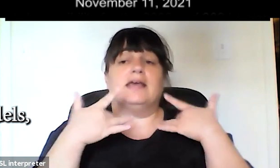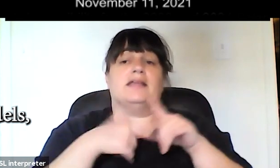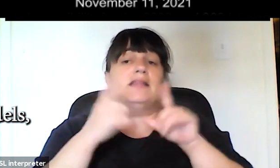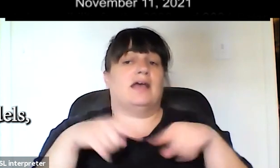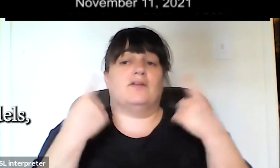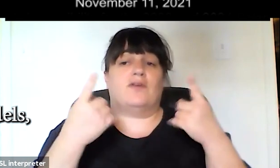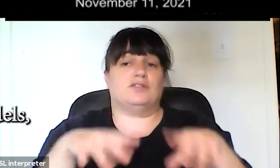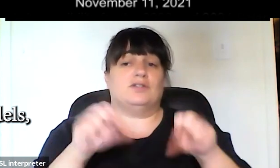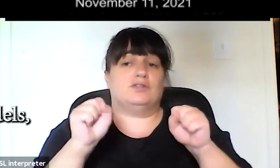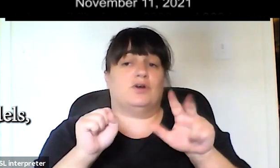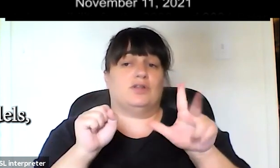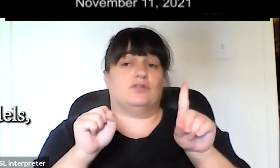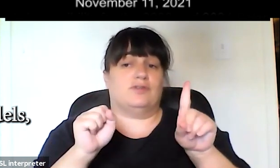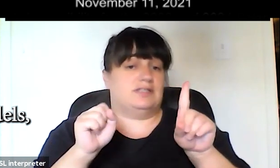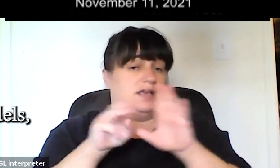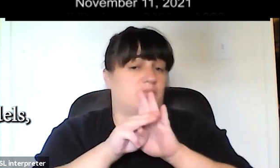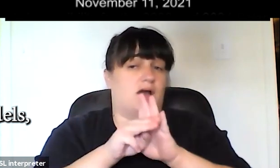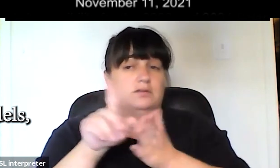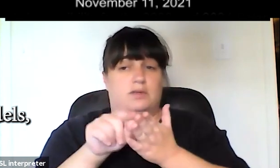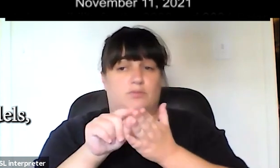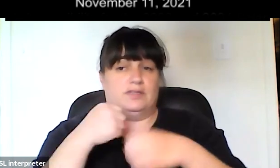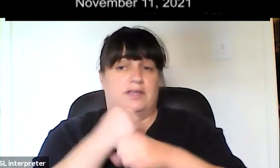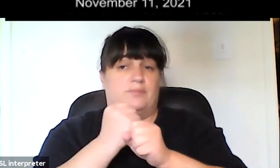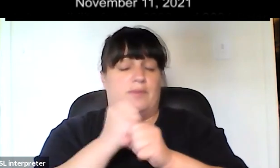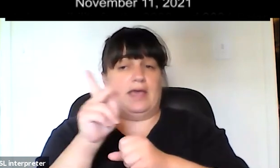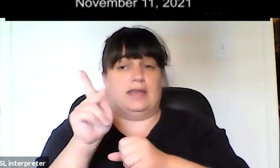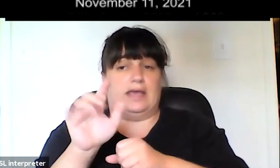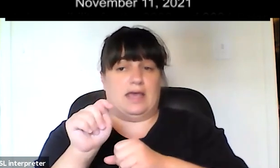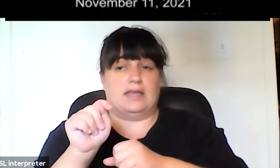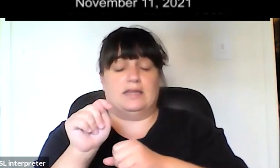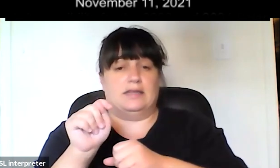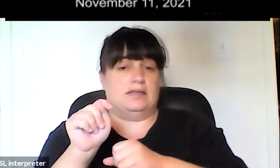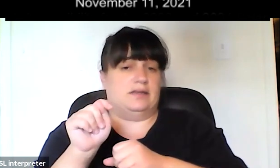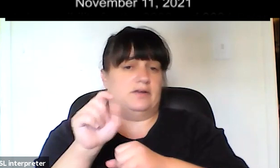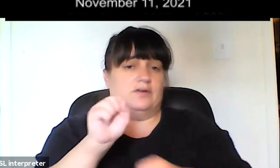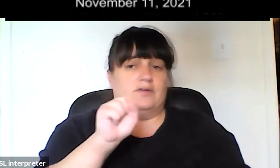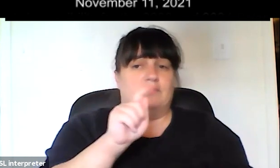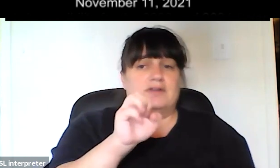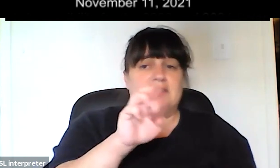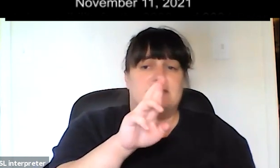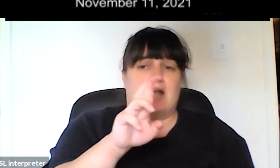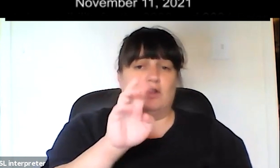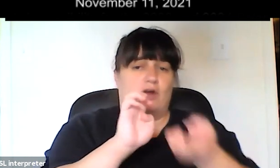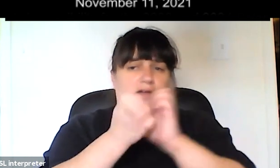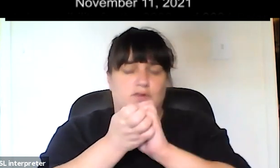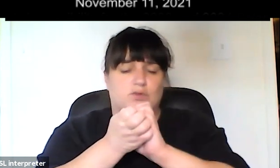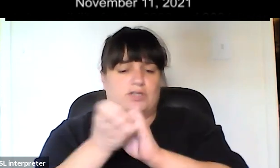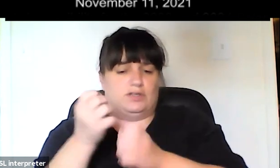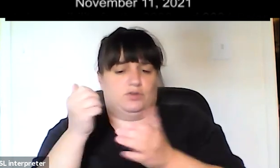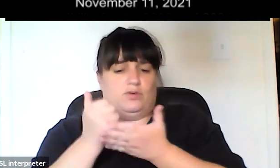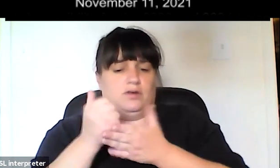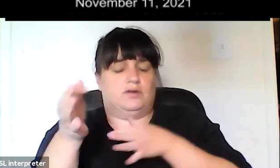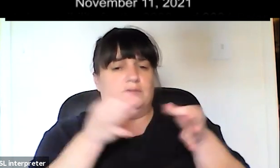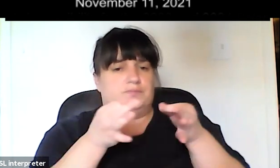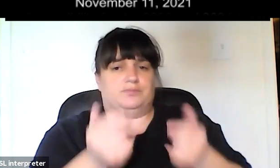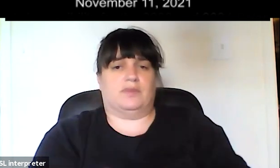eventually took those 3D models, those 3D prints, and created a kit of stellar evolution, a kit that sort of helps describe the